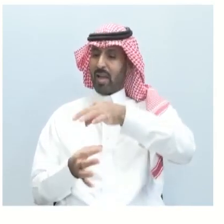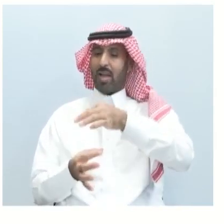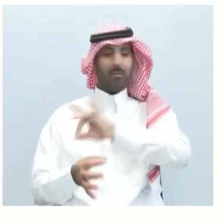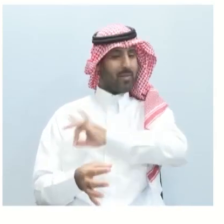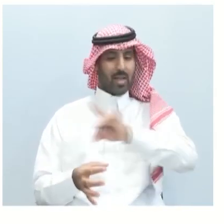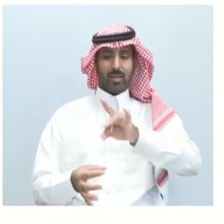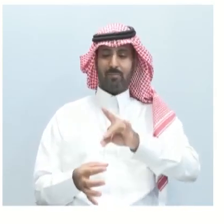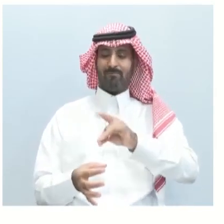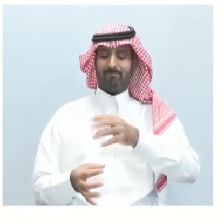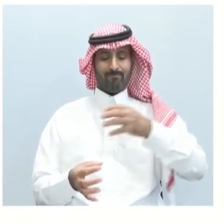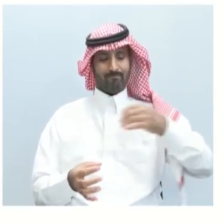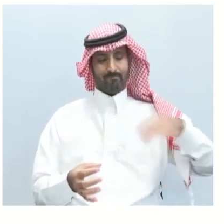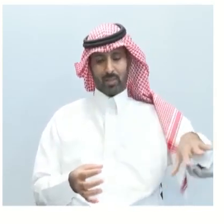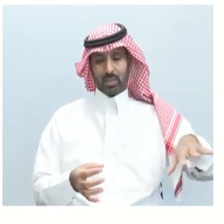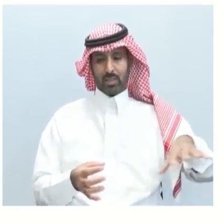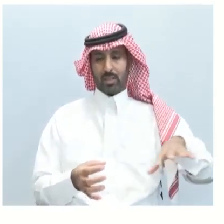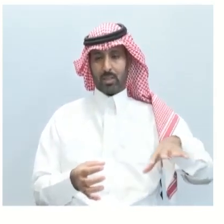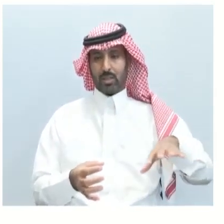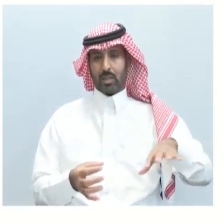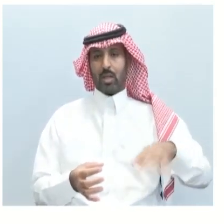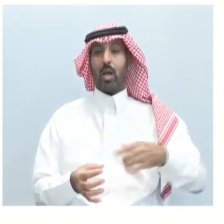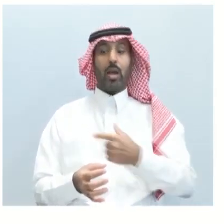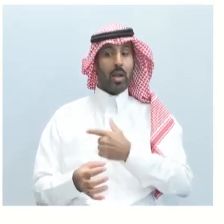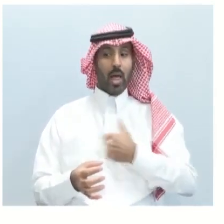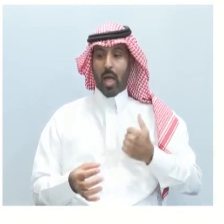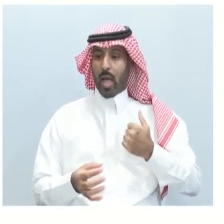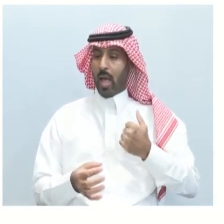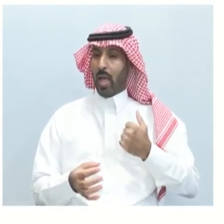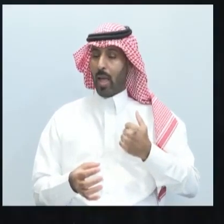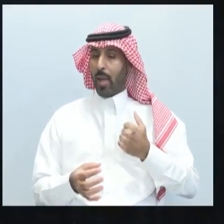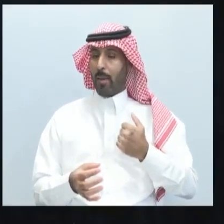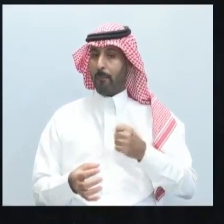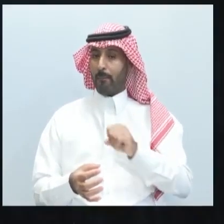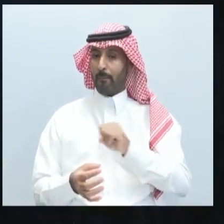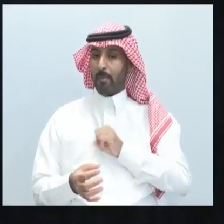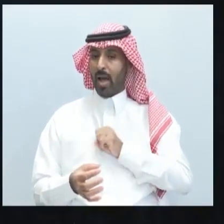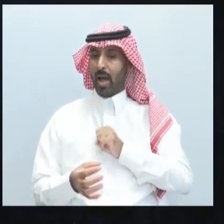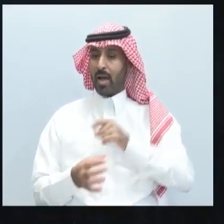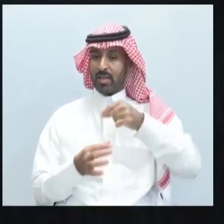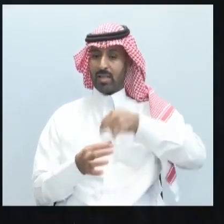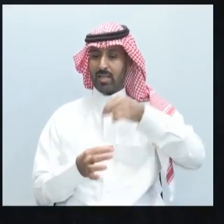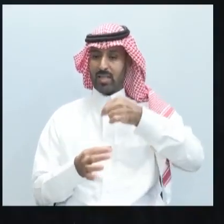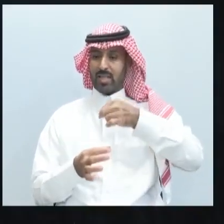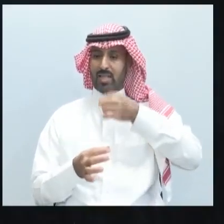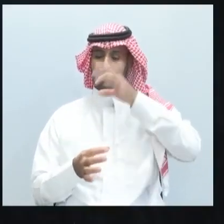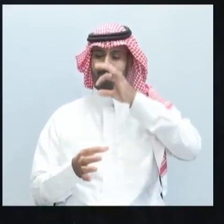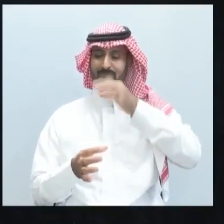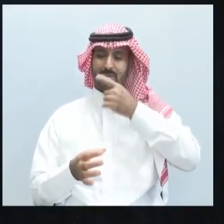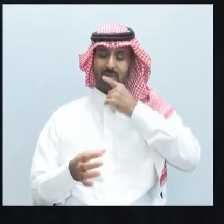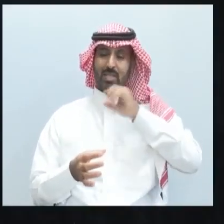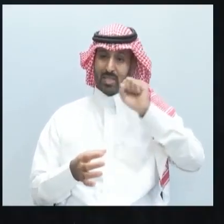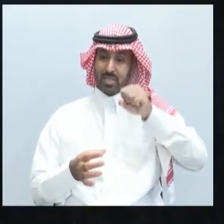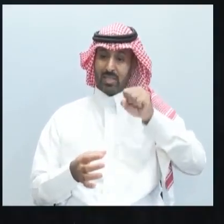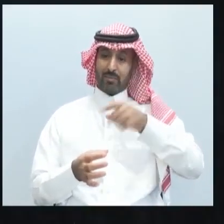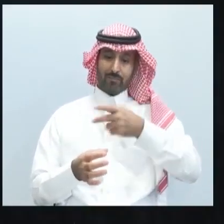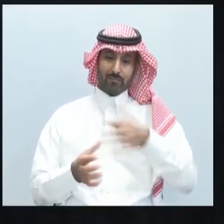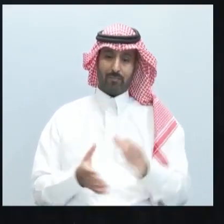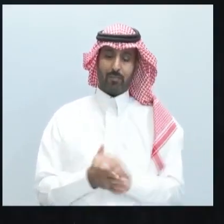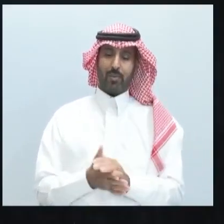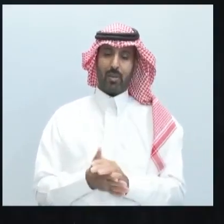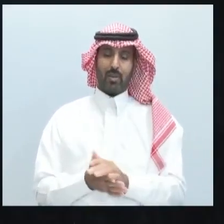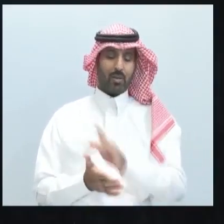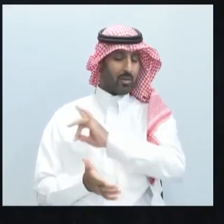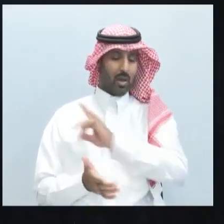can just differentiate between the two phrases. When I say spill the tea, this is a yes, a real talk phrase,